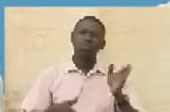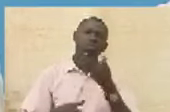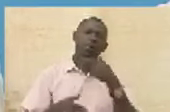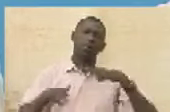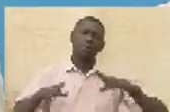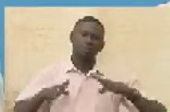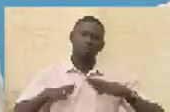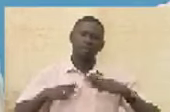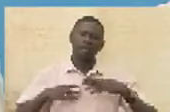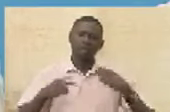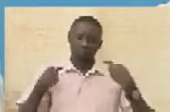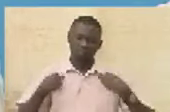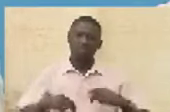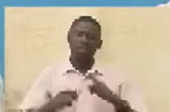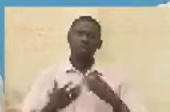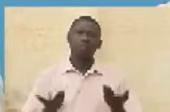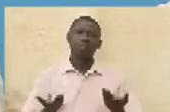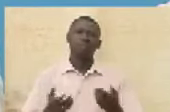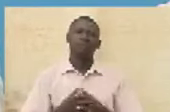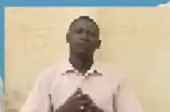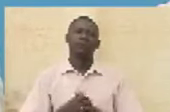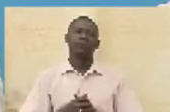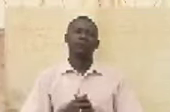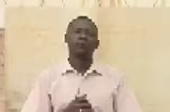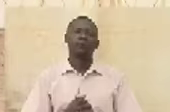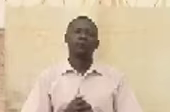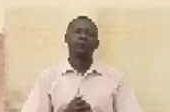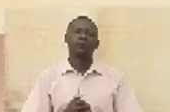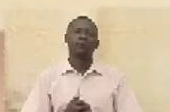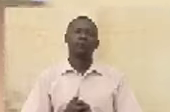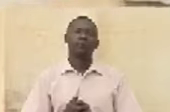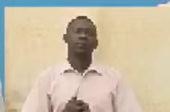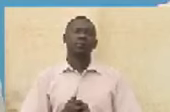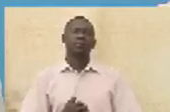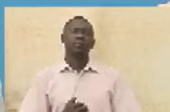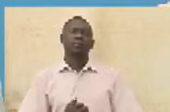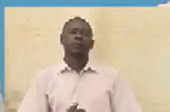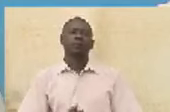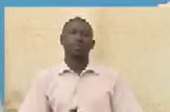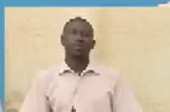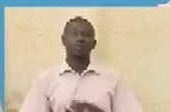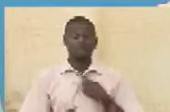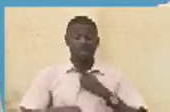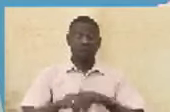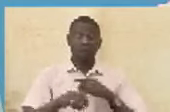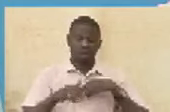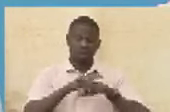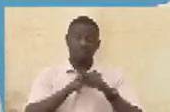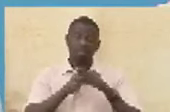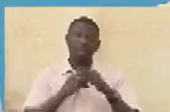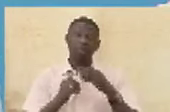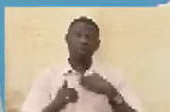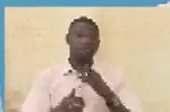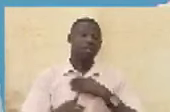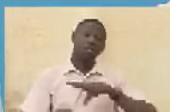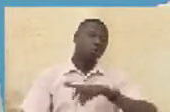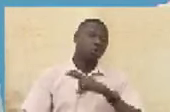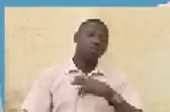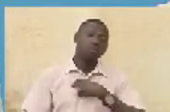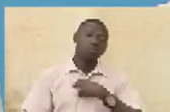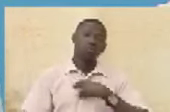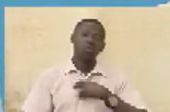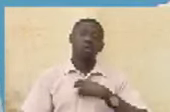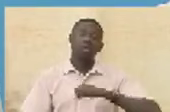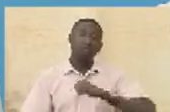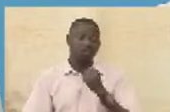paré bang dum fengoto bang ben ko benen fintena da bun ko no malla fi ngamur ge ko taki. Since I left my house, they changed. They didn't want me to go